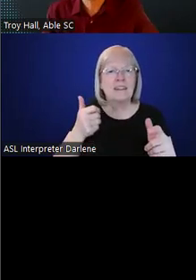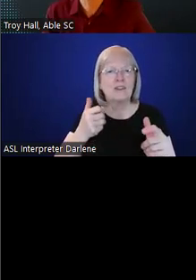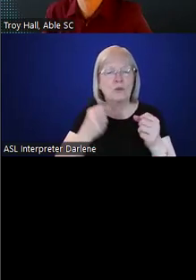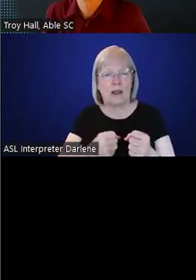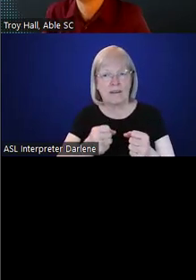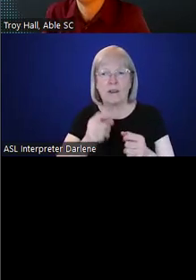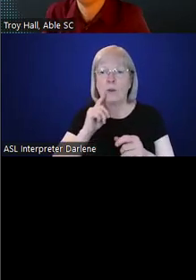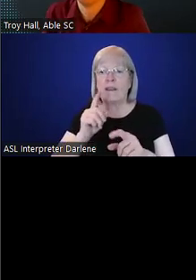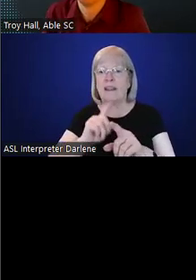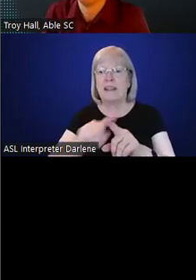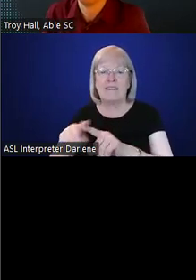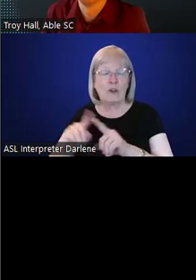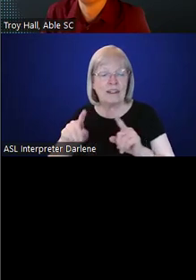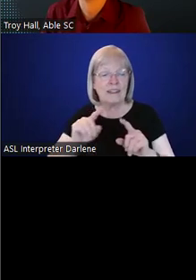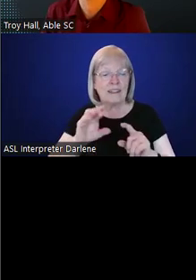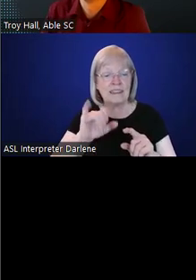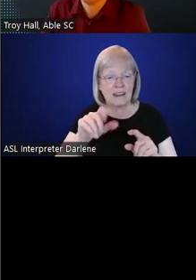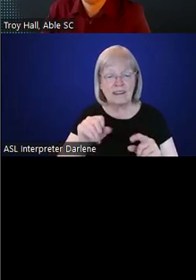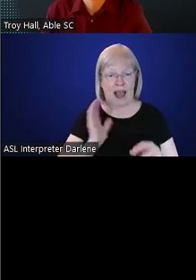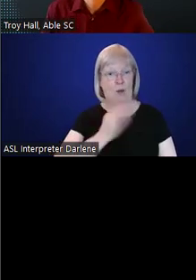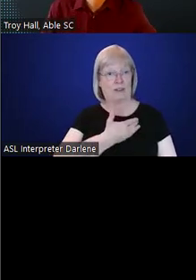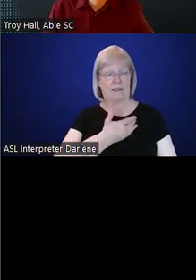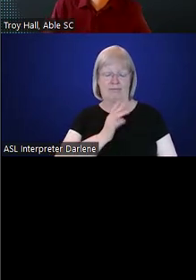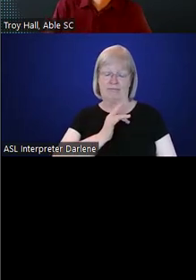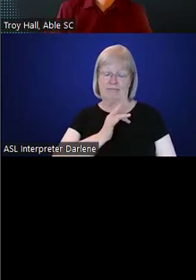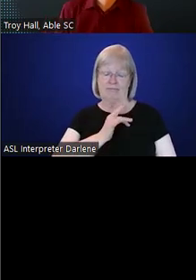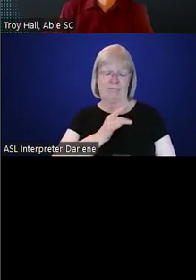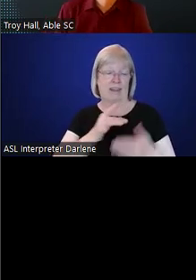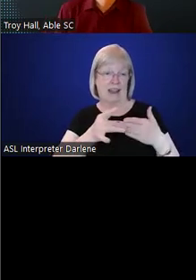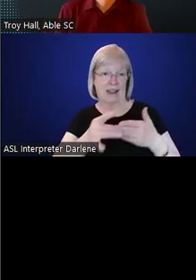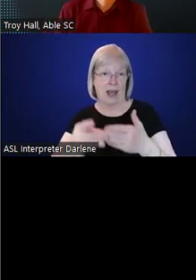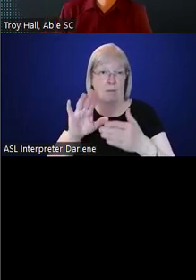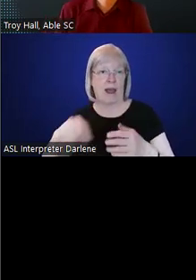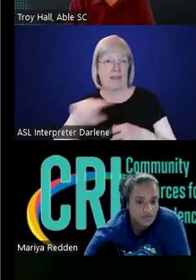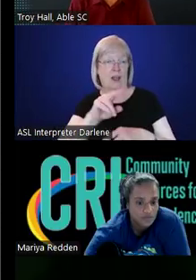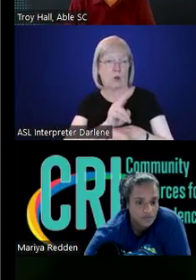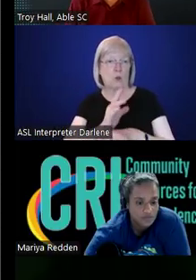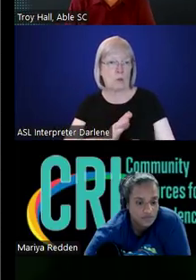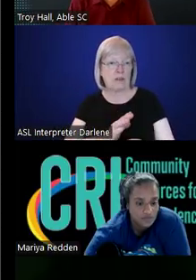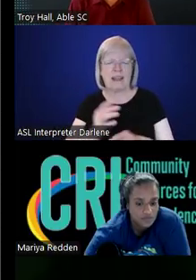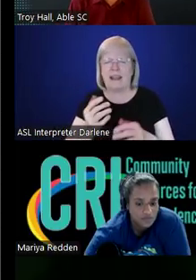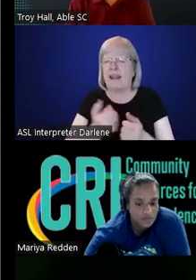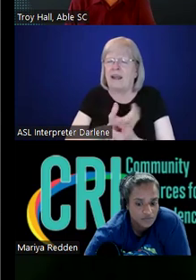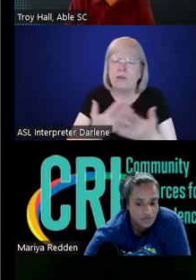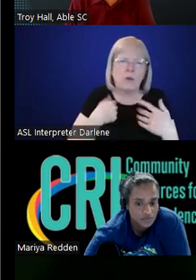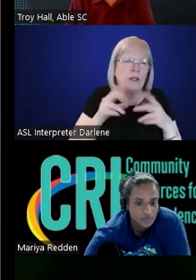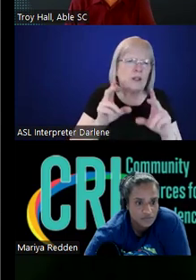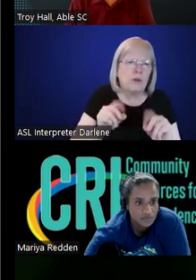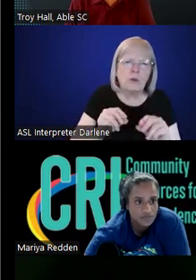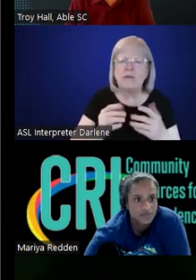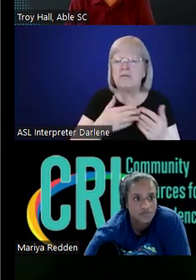it's that we're consumer led. Everything that we do, whether it be one-on-one, even if we're partnering